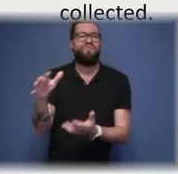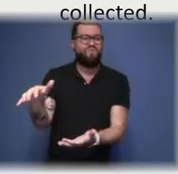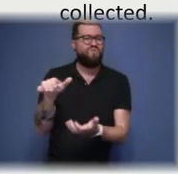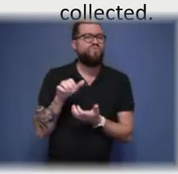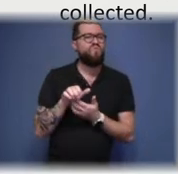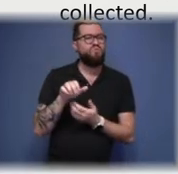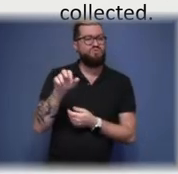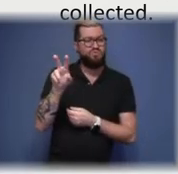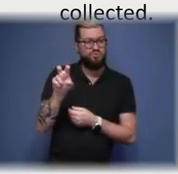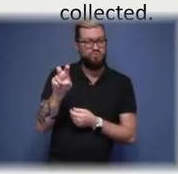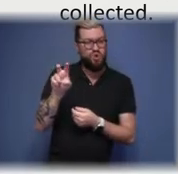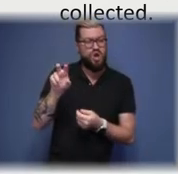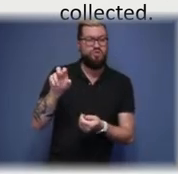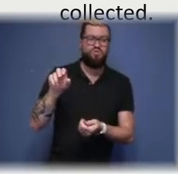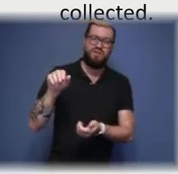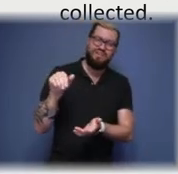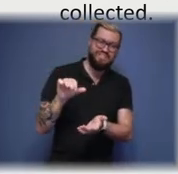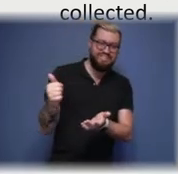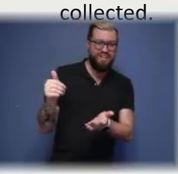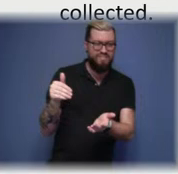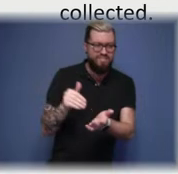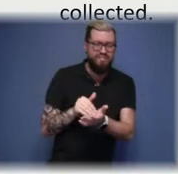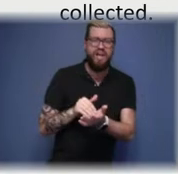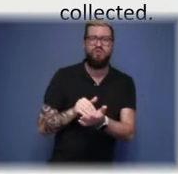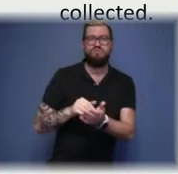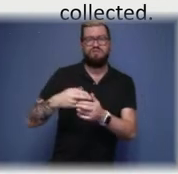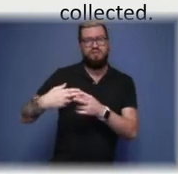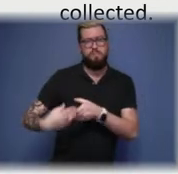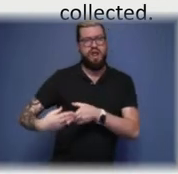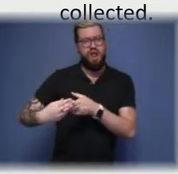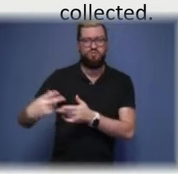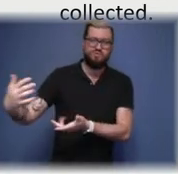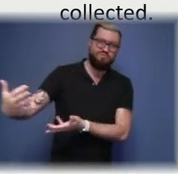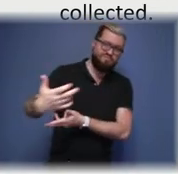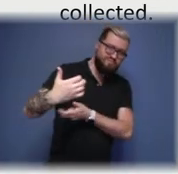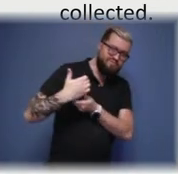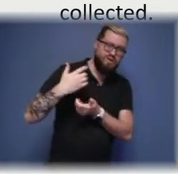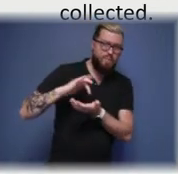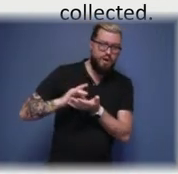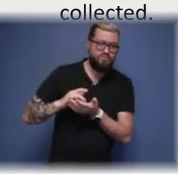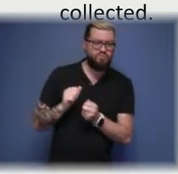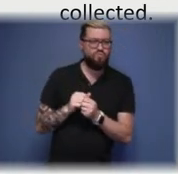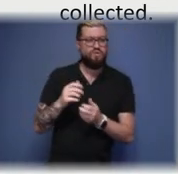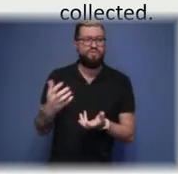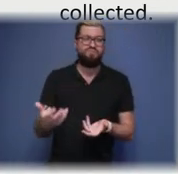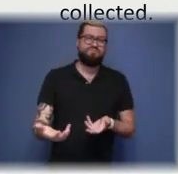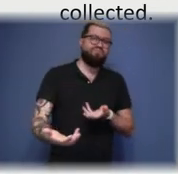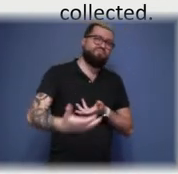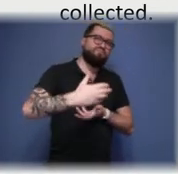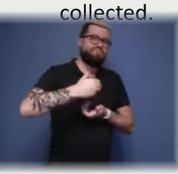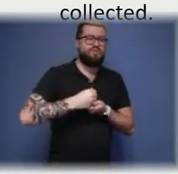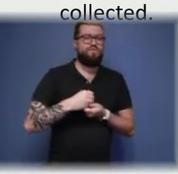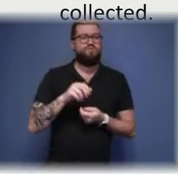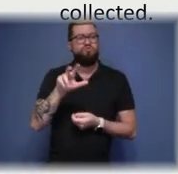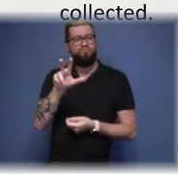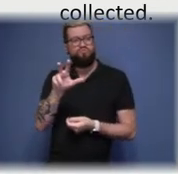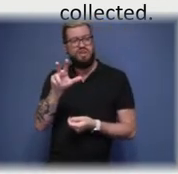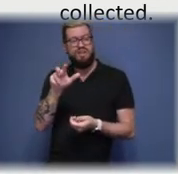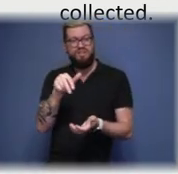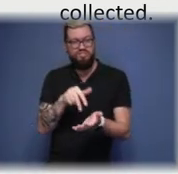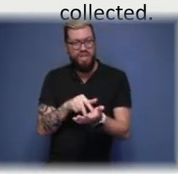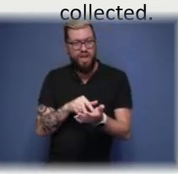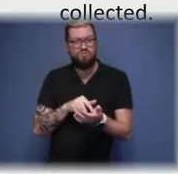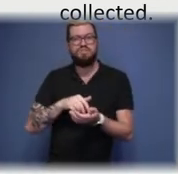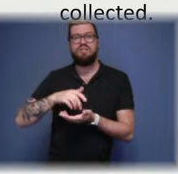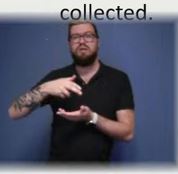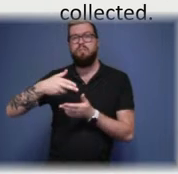of medication, which is just incredible. We've collected over 3,000 pounds of sharps, and that is just a